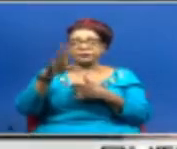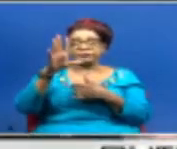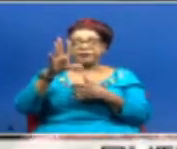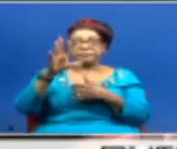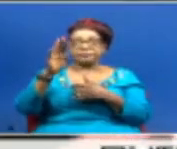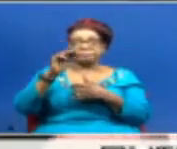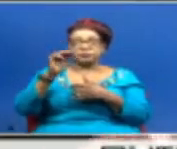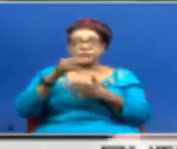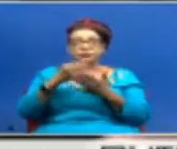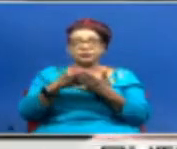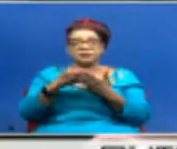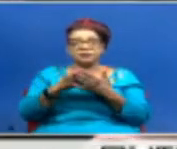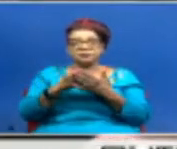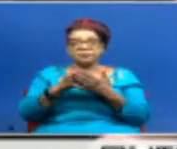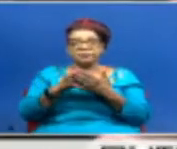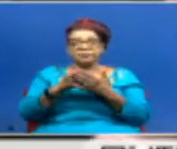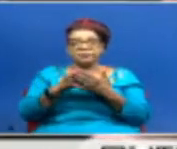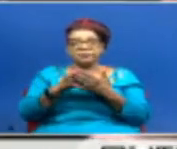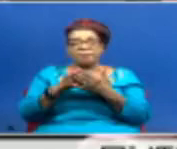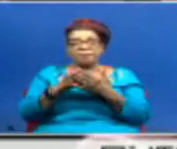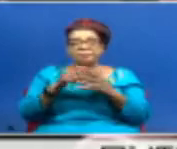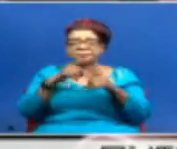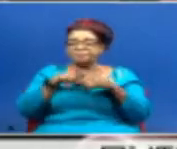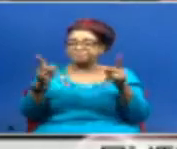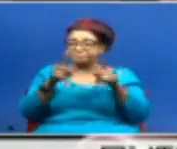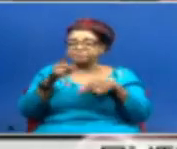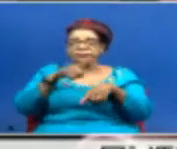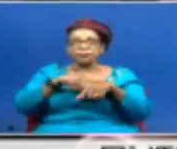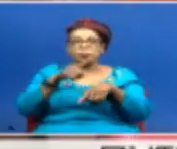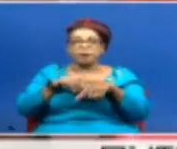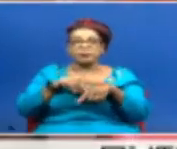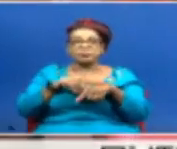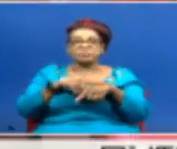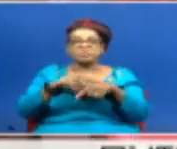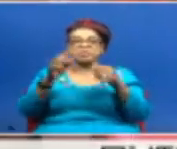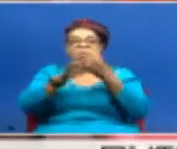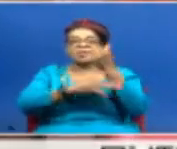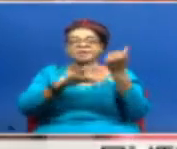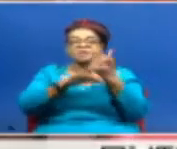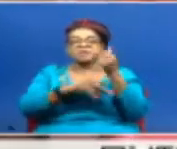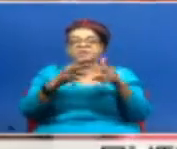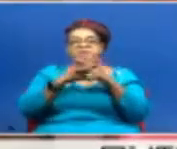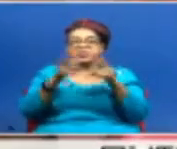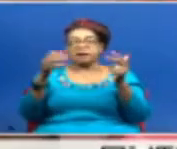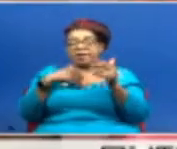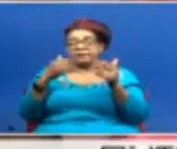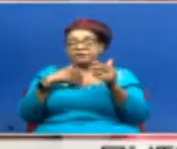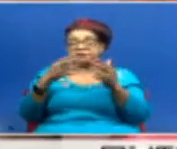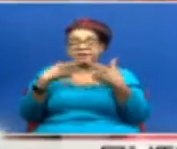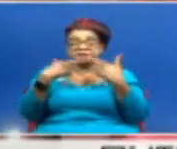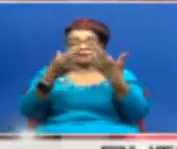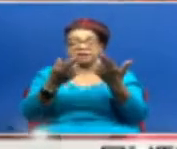shillings. But just when will the country start experiencing tangible results